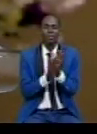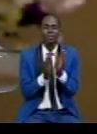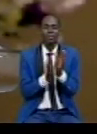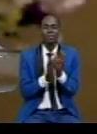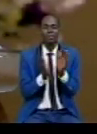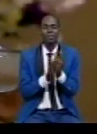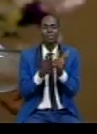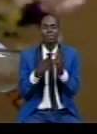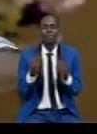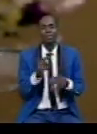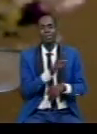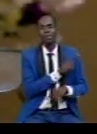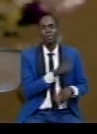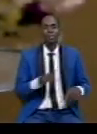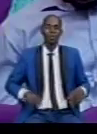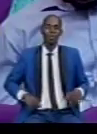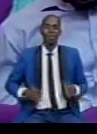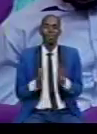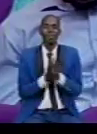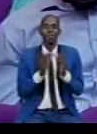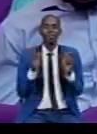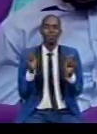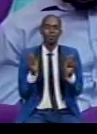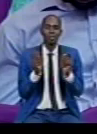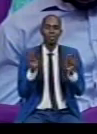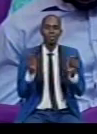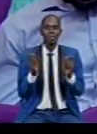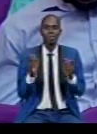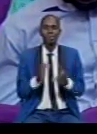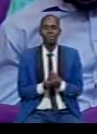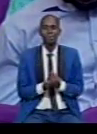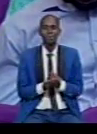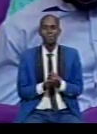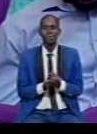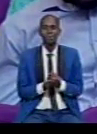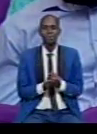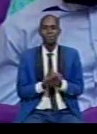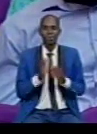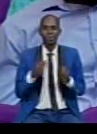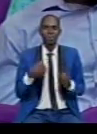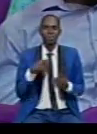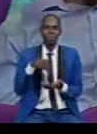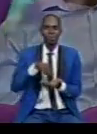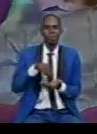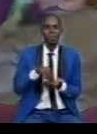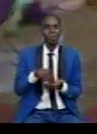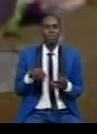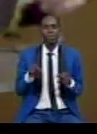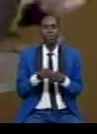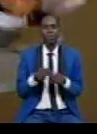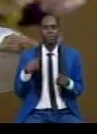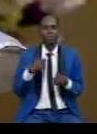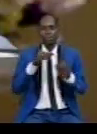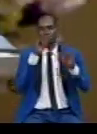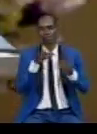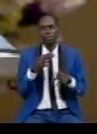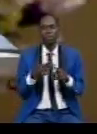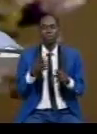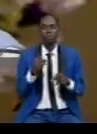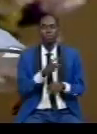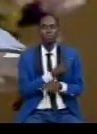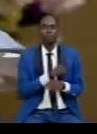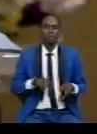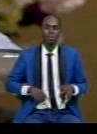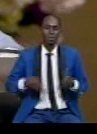Praise the Lord. Can we all rise on our feet now as we bless the name of the Lord?